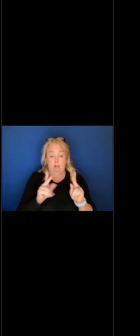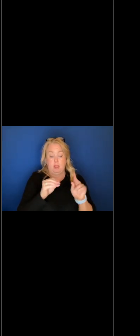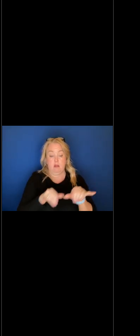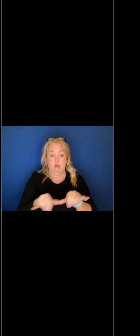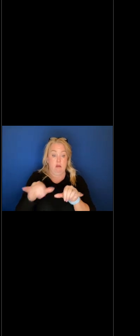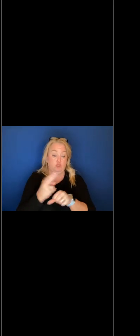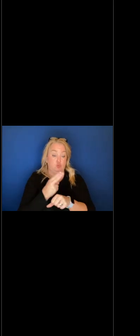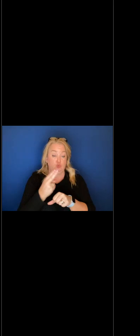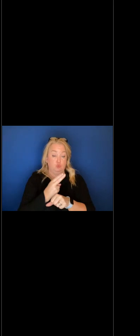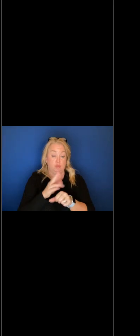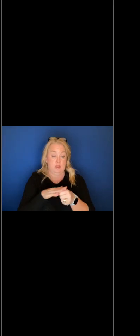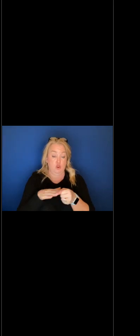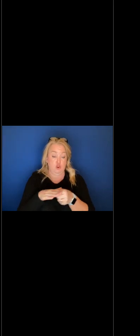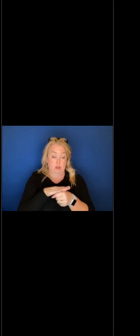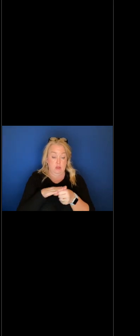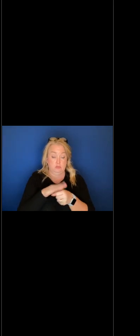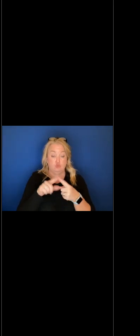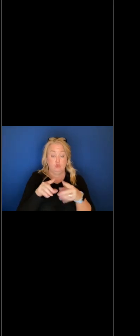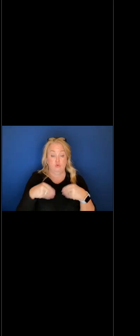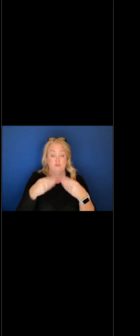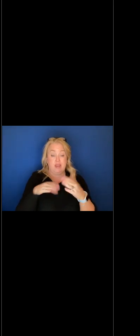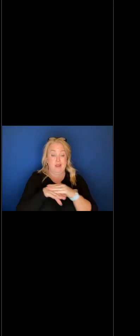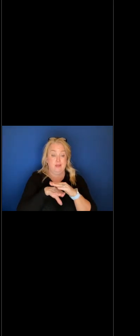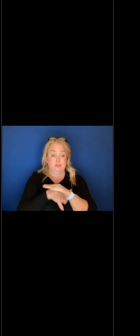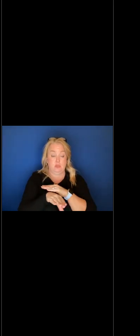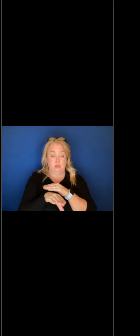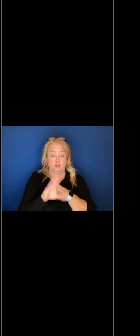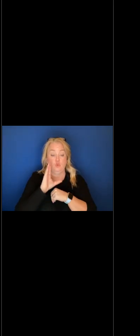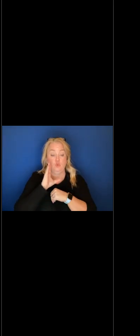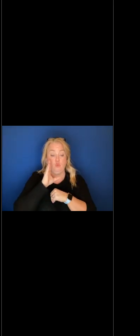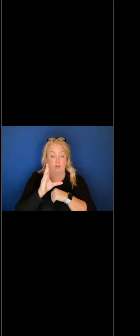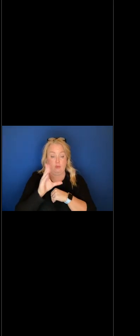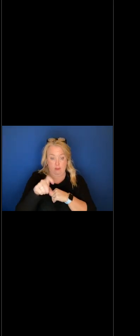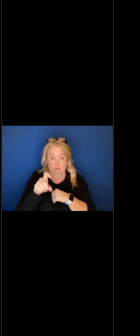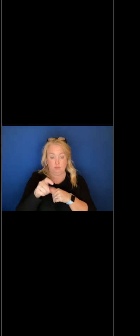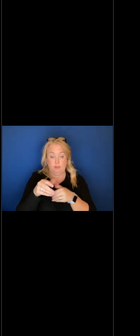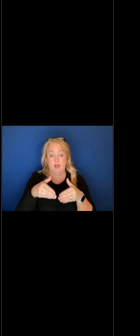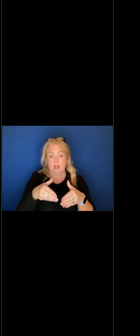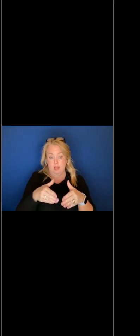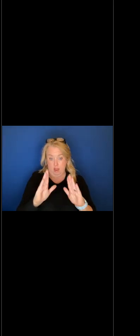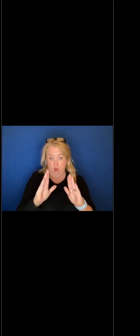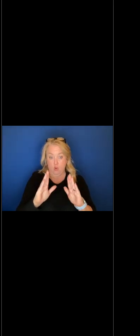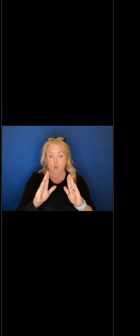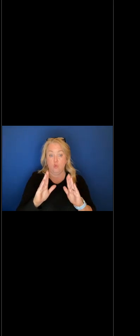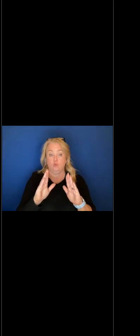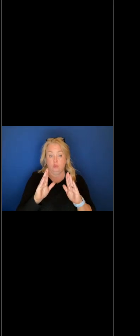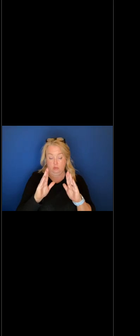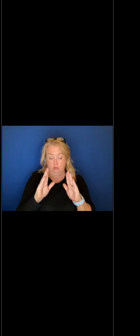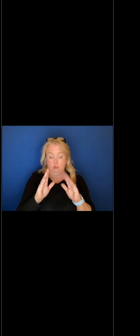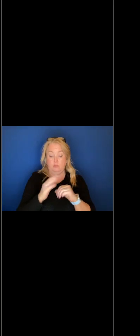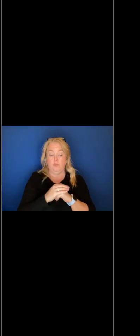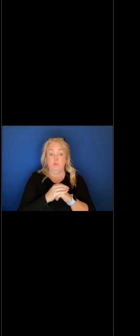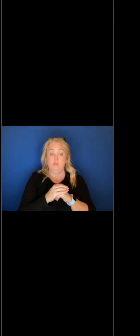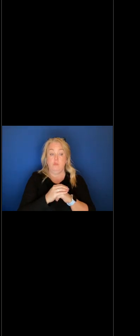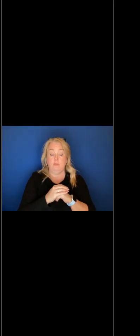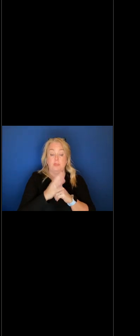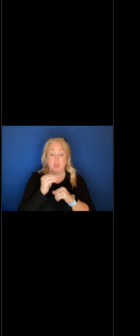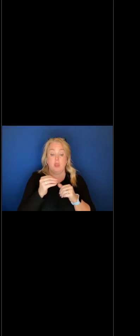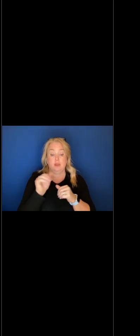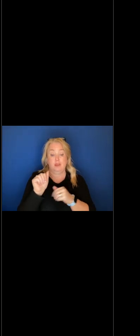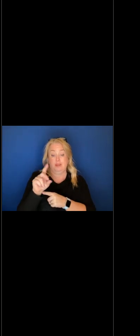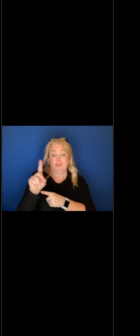use areas to provide access would have to be allowed, and the Americans